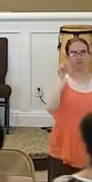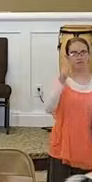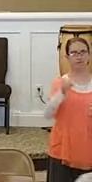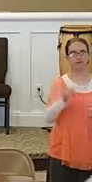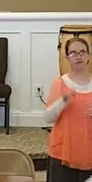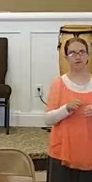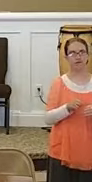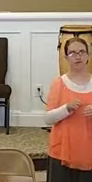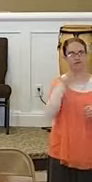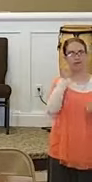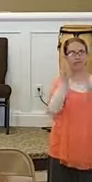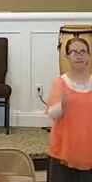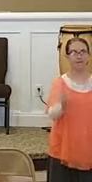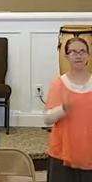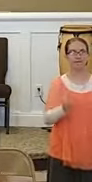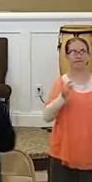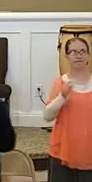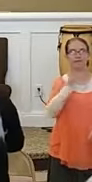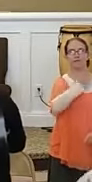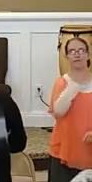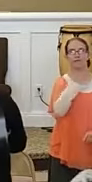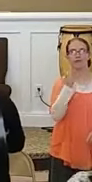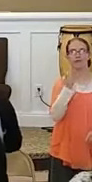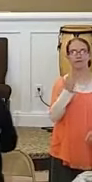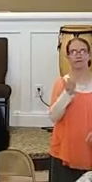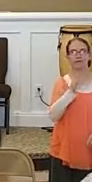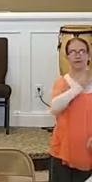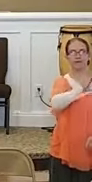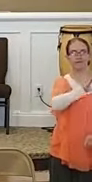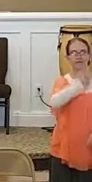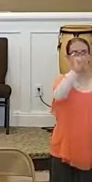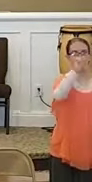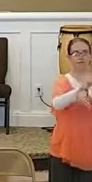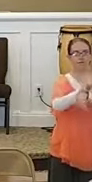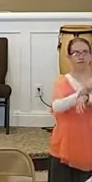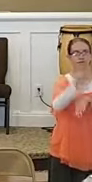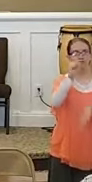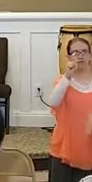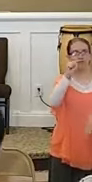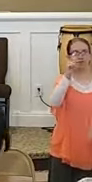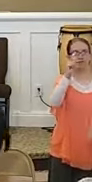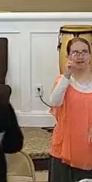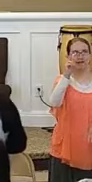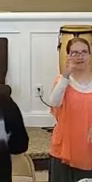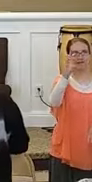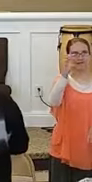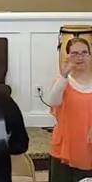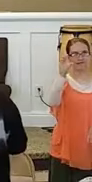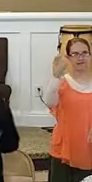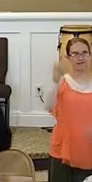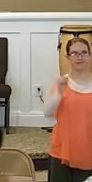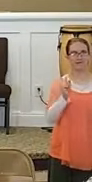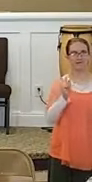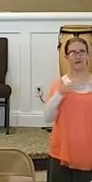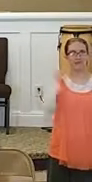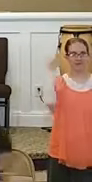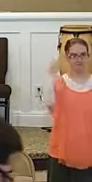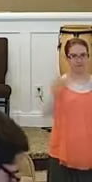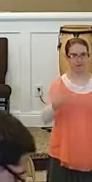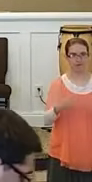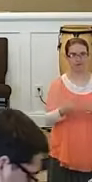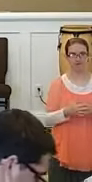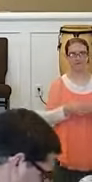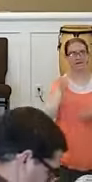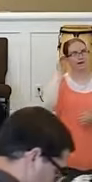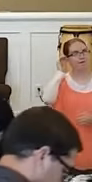they spake unto the people, the priest and the captain of the temple and the Sadducees came upon them. You